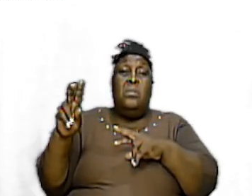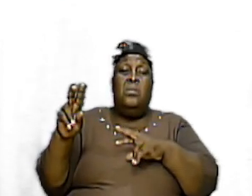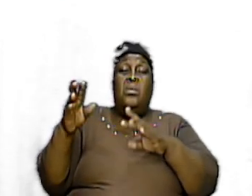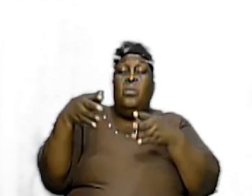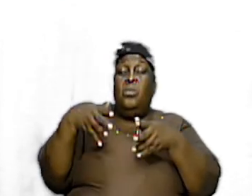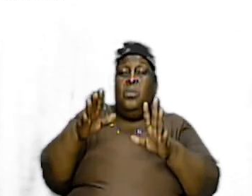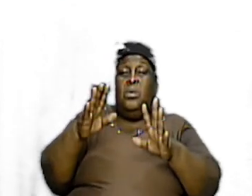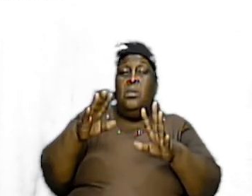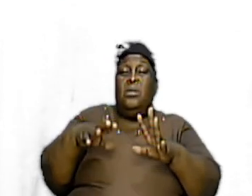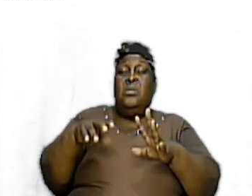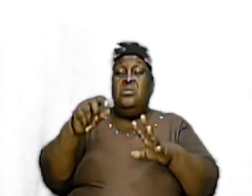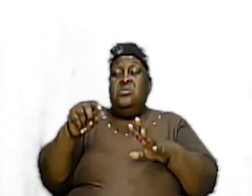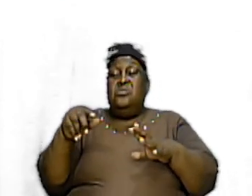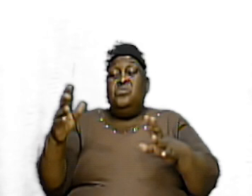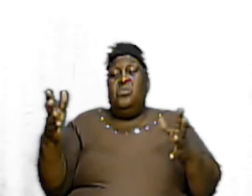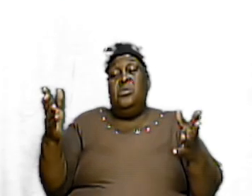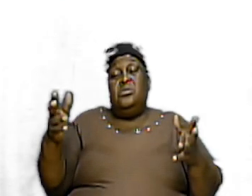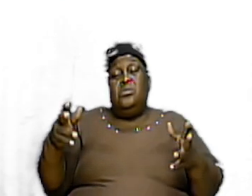in